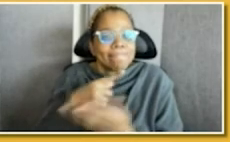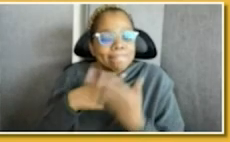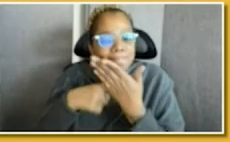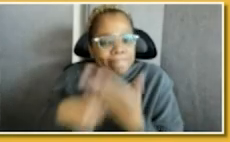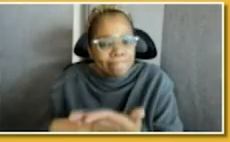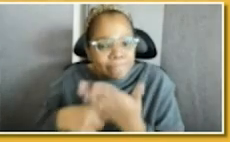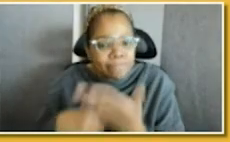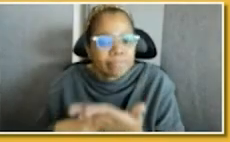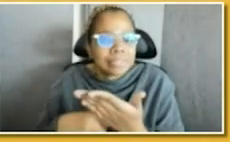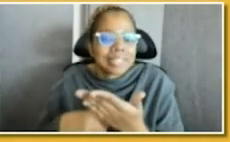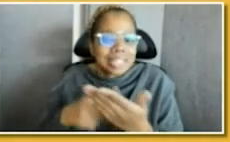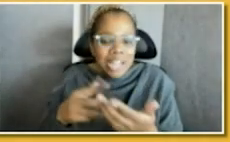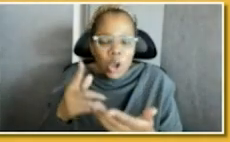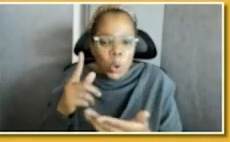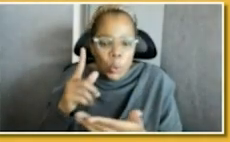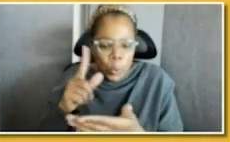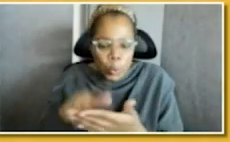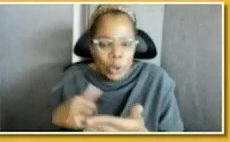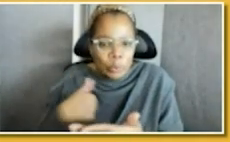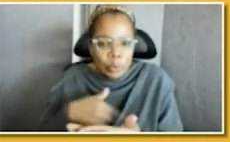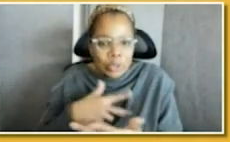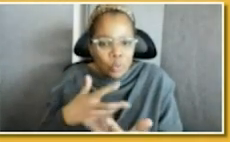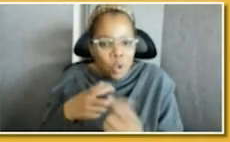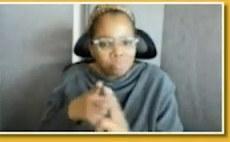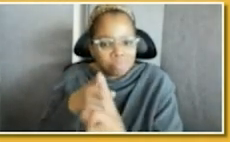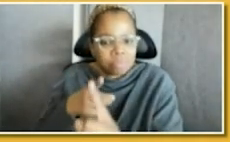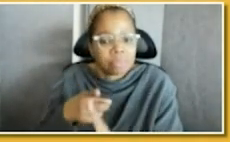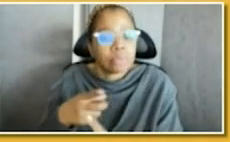it. And a big part of that is